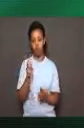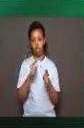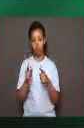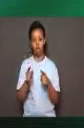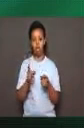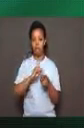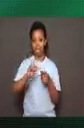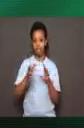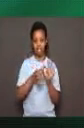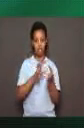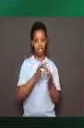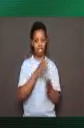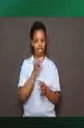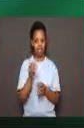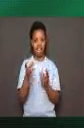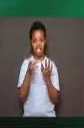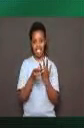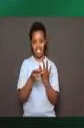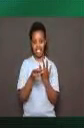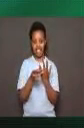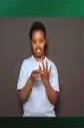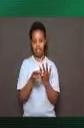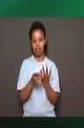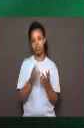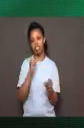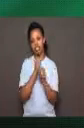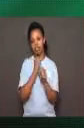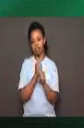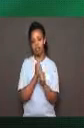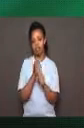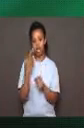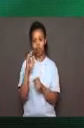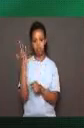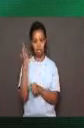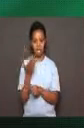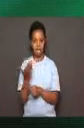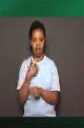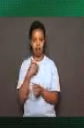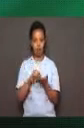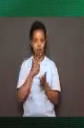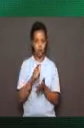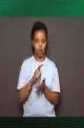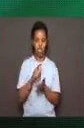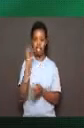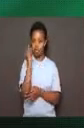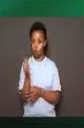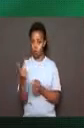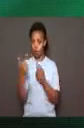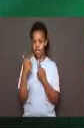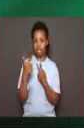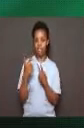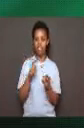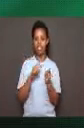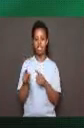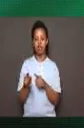chain and ring formations. The diagram shows us the positions of